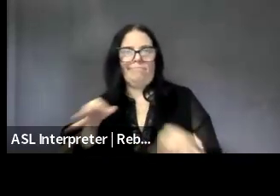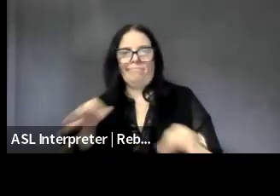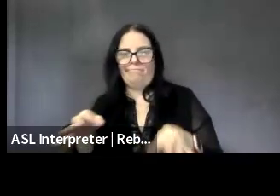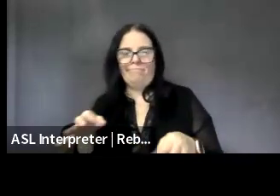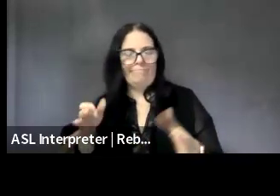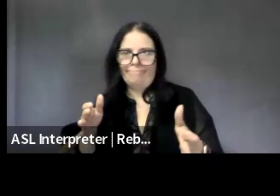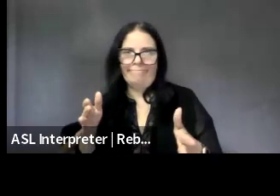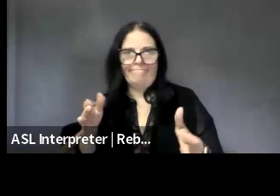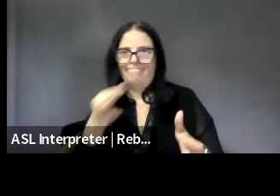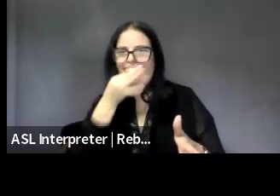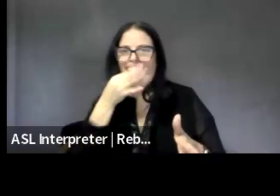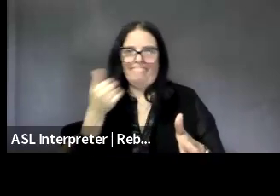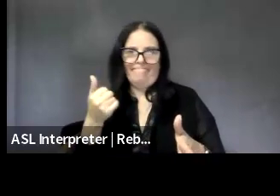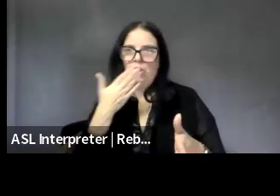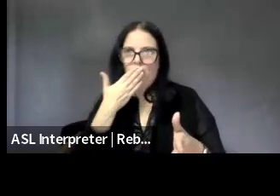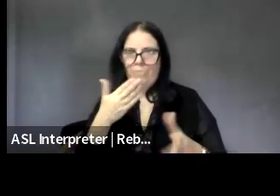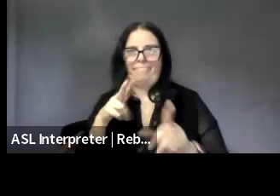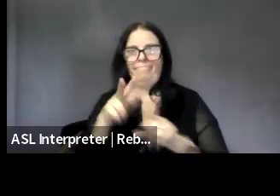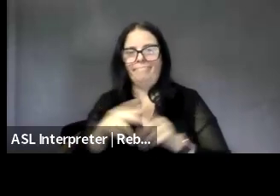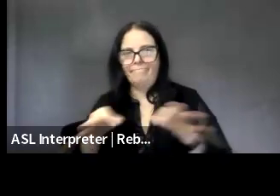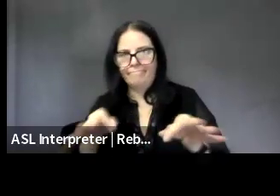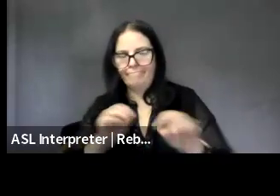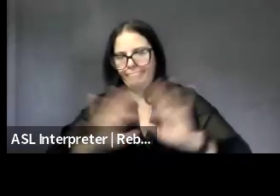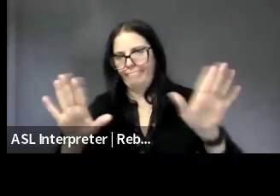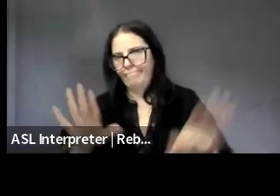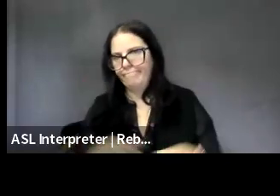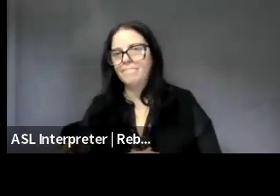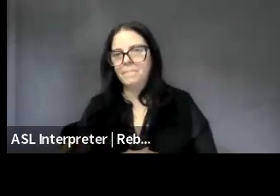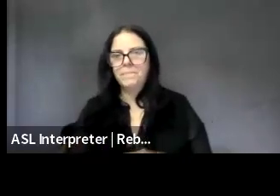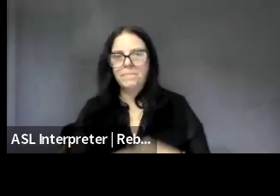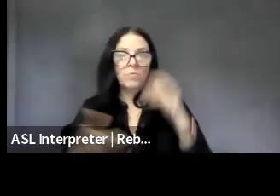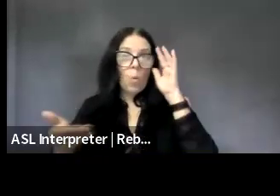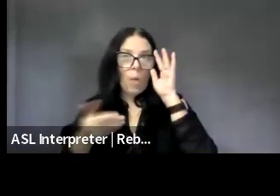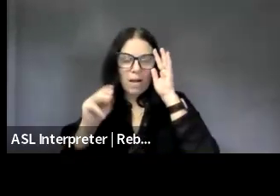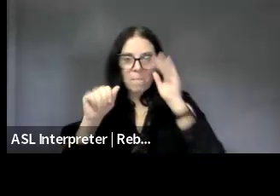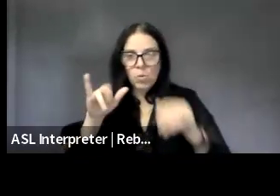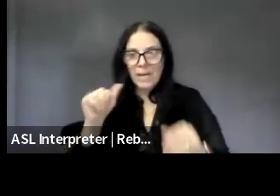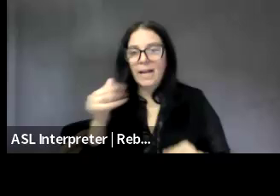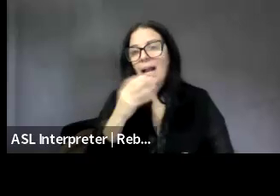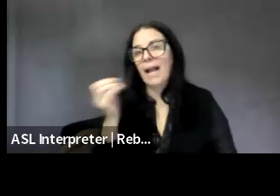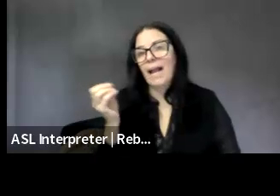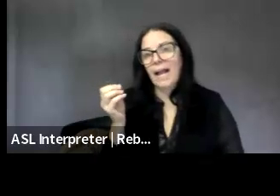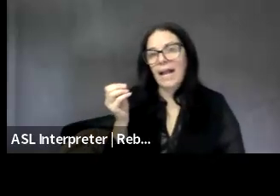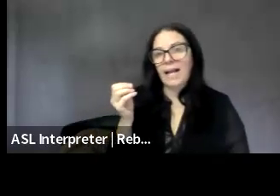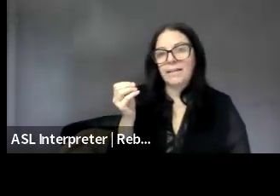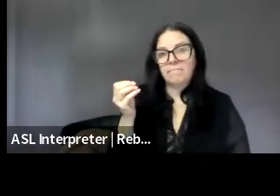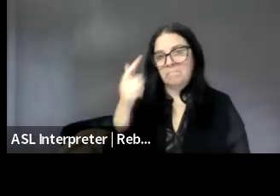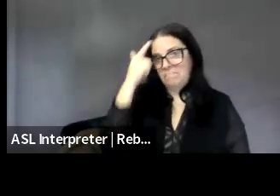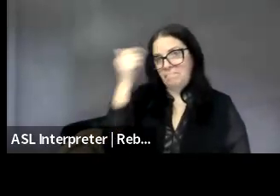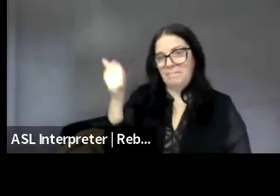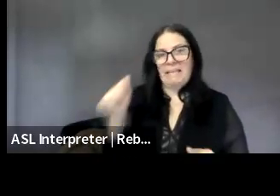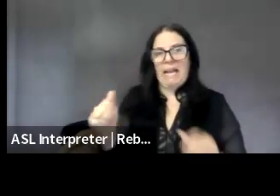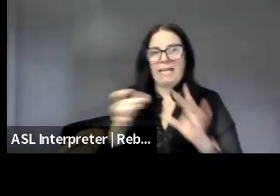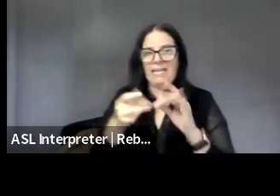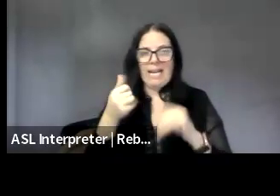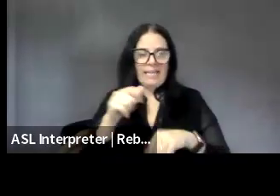real functional way. So welcome, Maria, and feel free to jump in at any